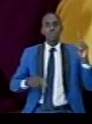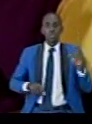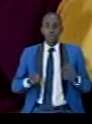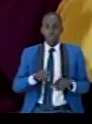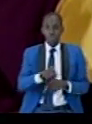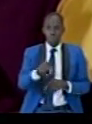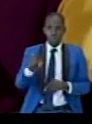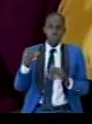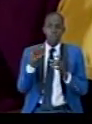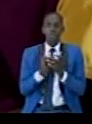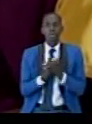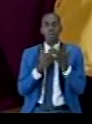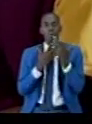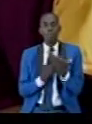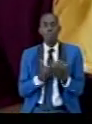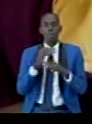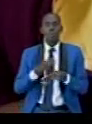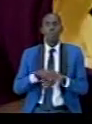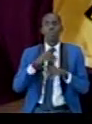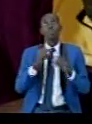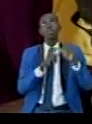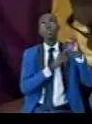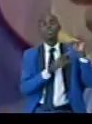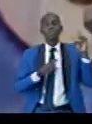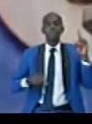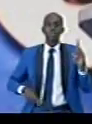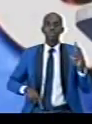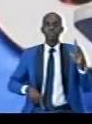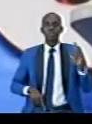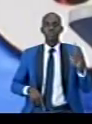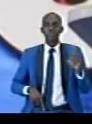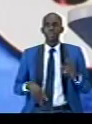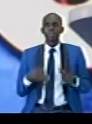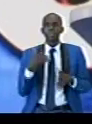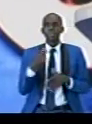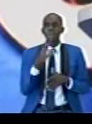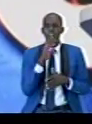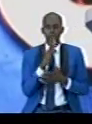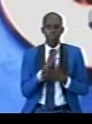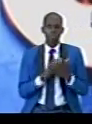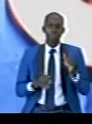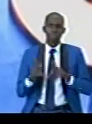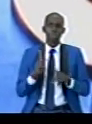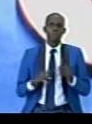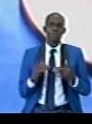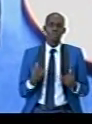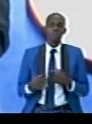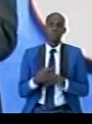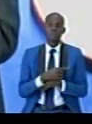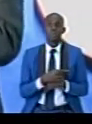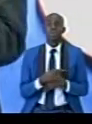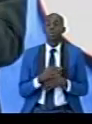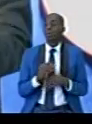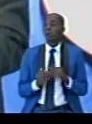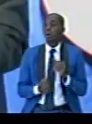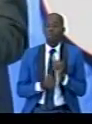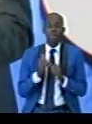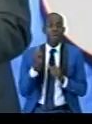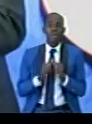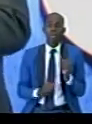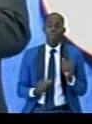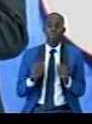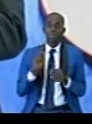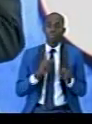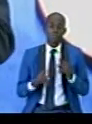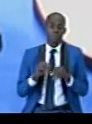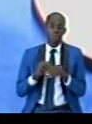They that wait upon the Lord. There are people today, almost everybody in the world, Christians and